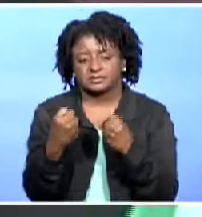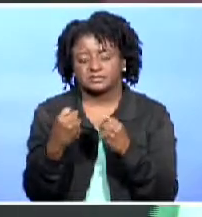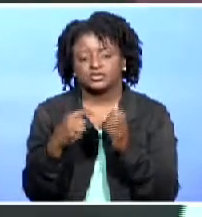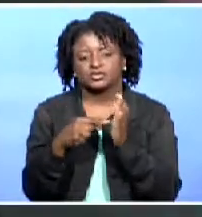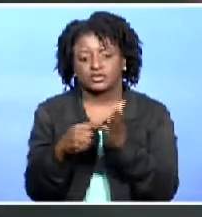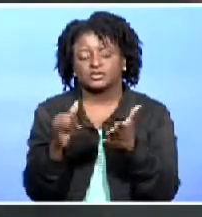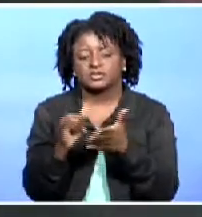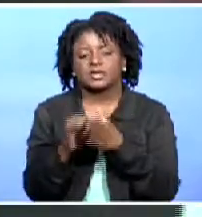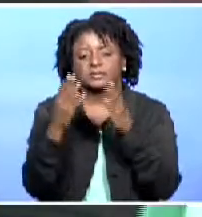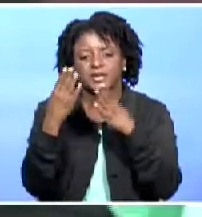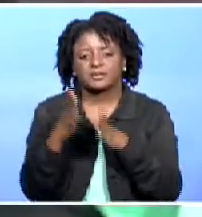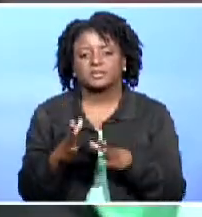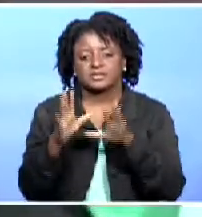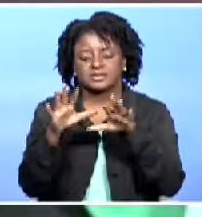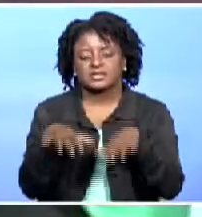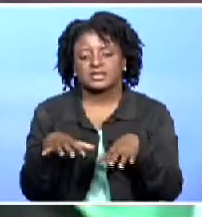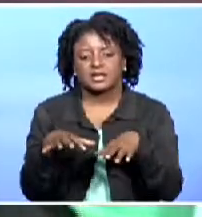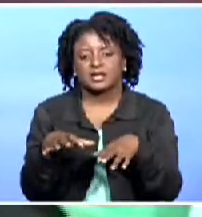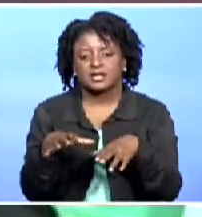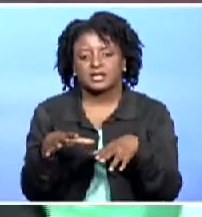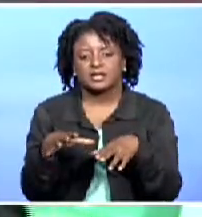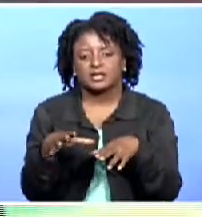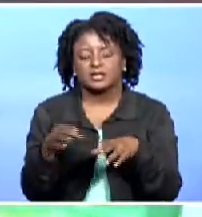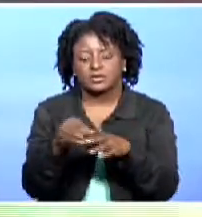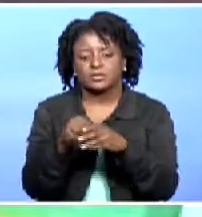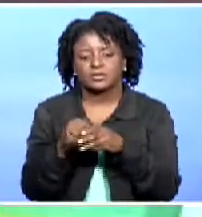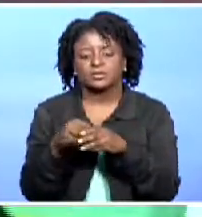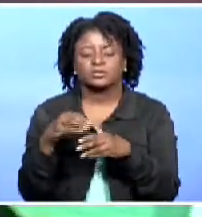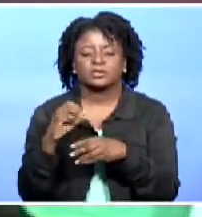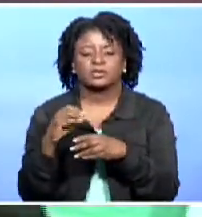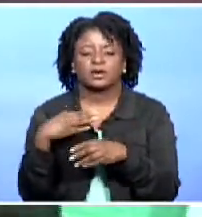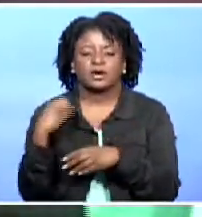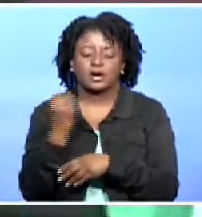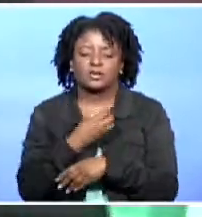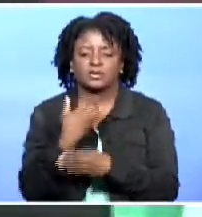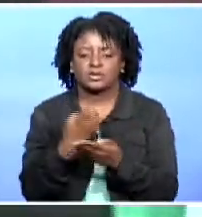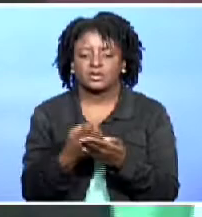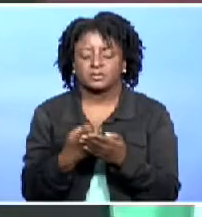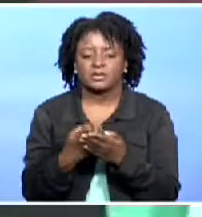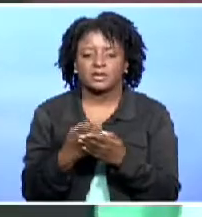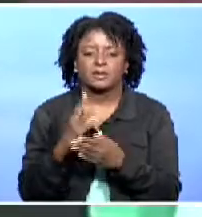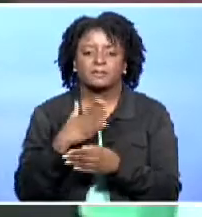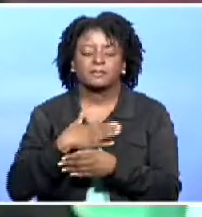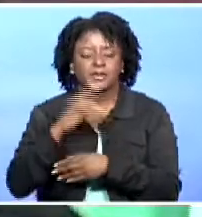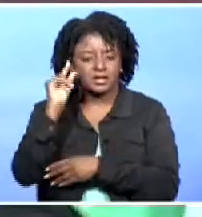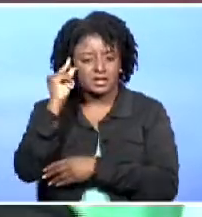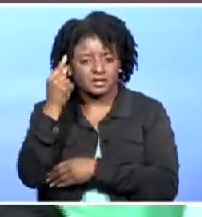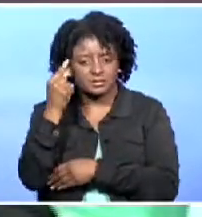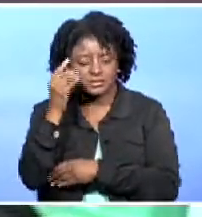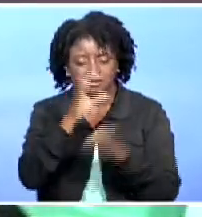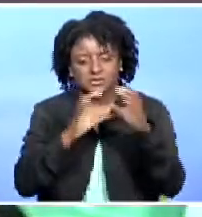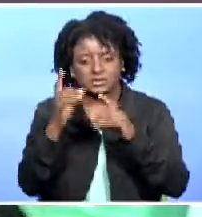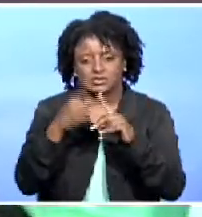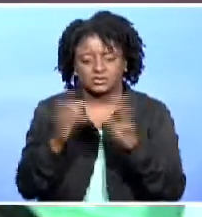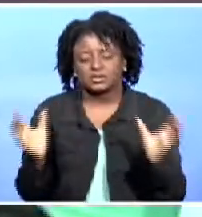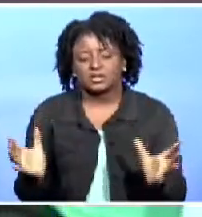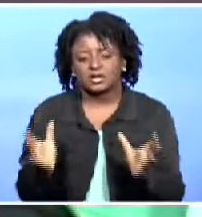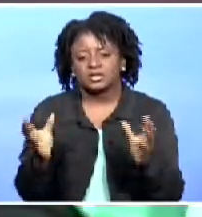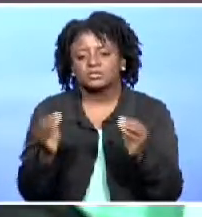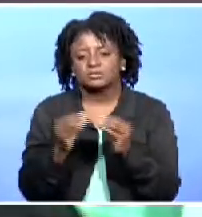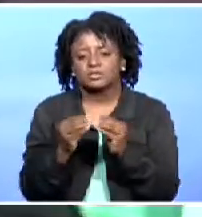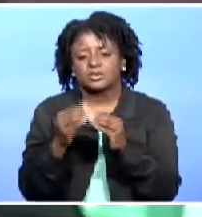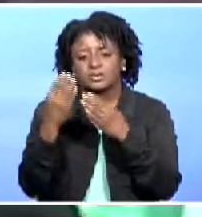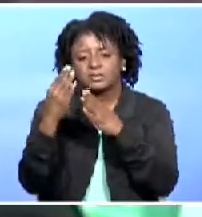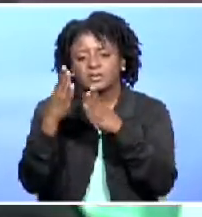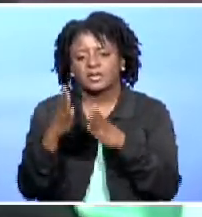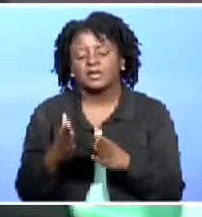My government seeks to encourage more of these Bahamian business ventures, particularly